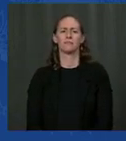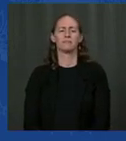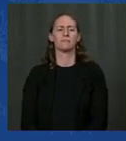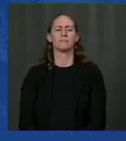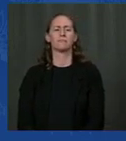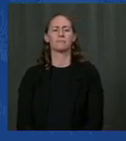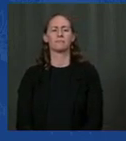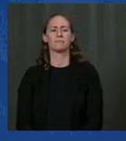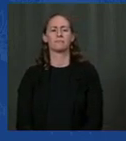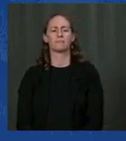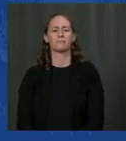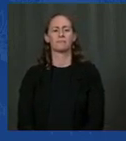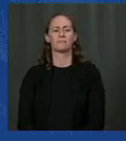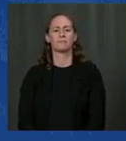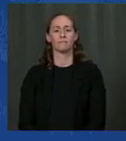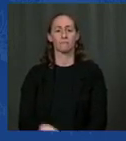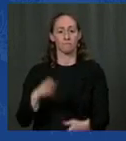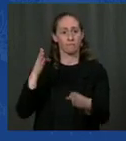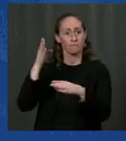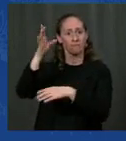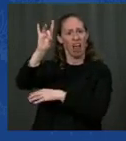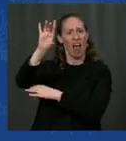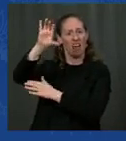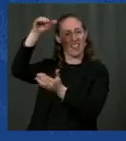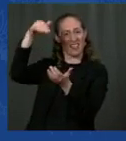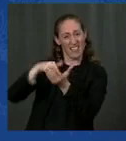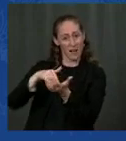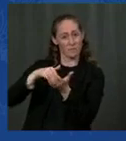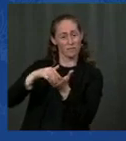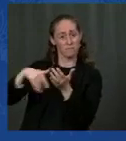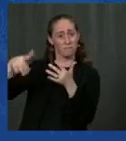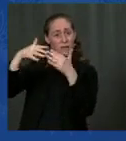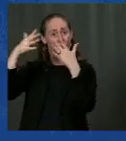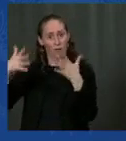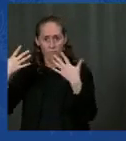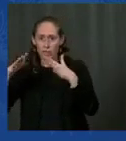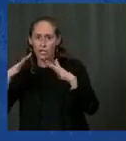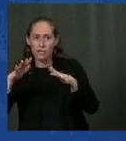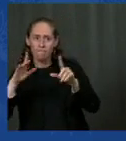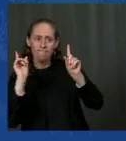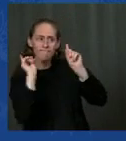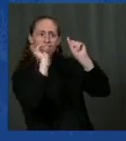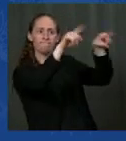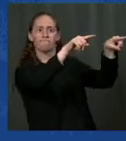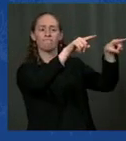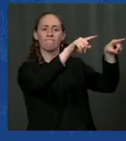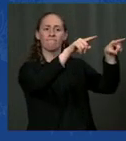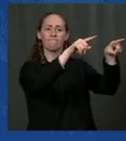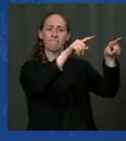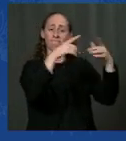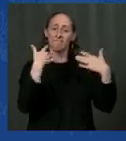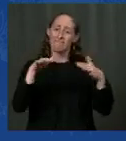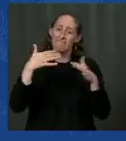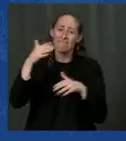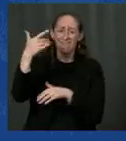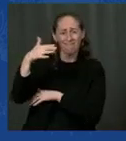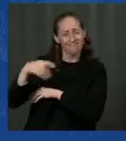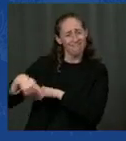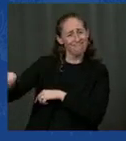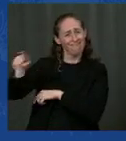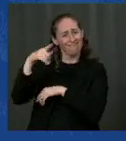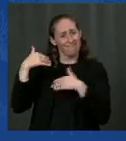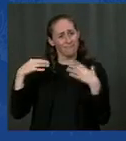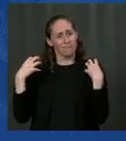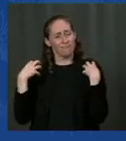Americans serving in Afghanistan, I've traveled that whole country, brave and honorable service. After